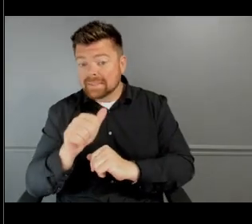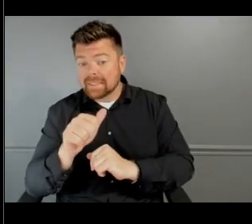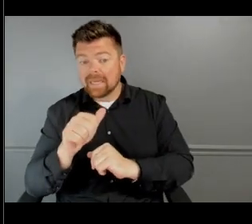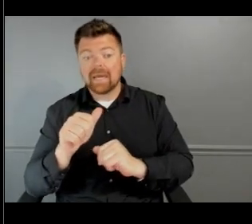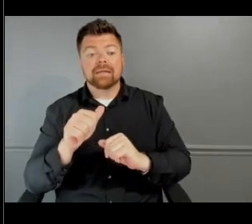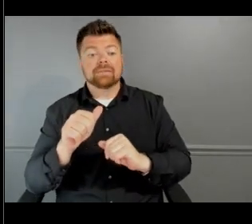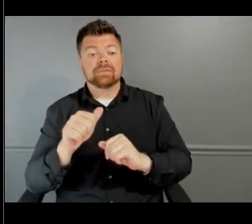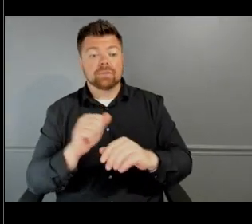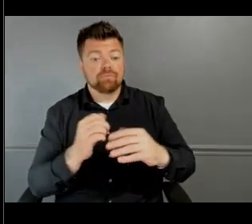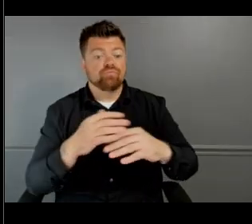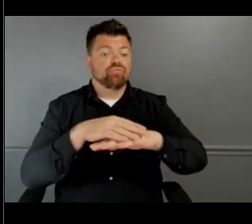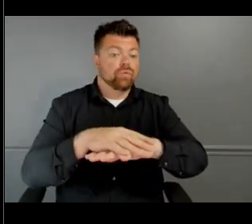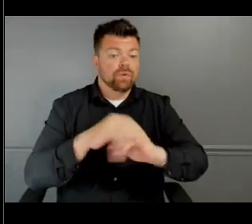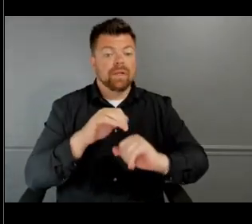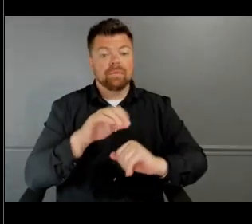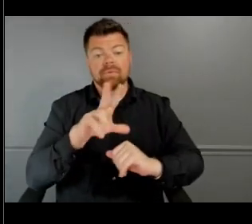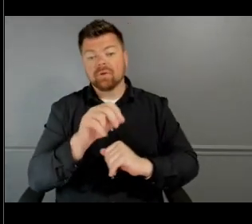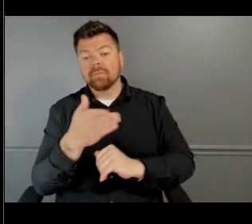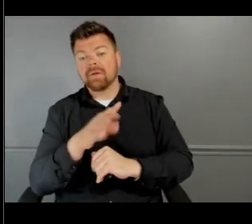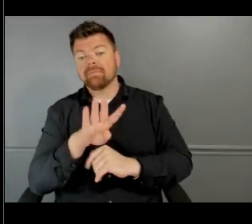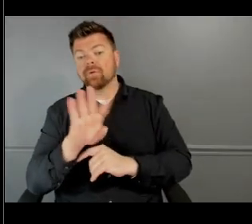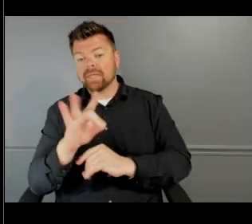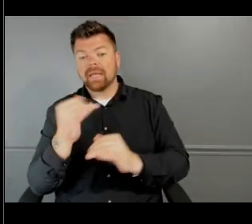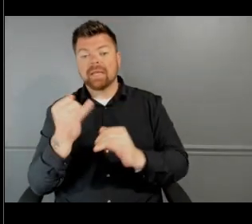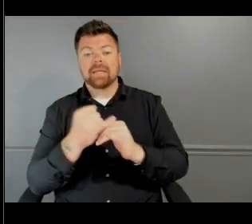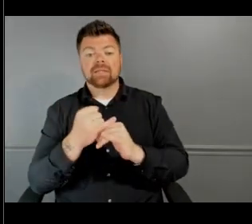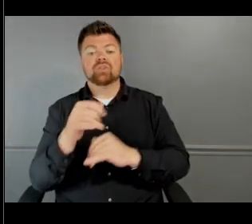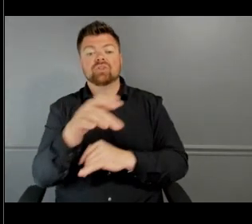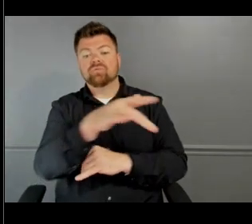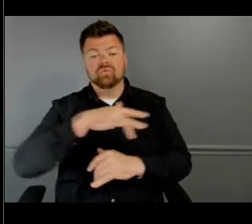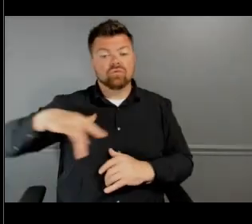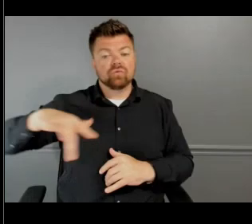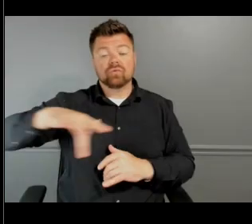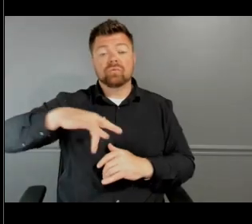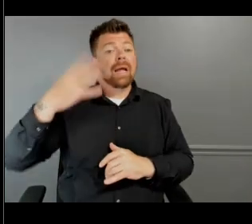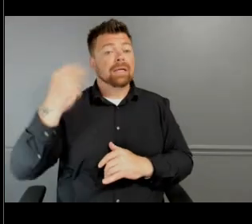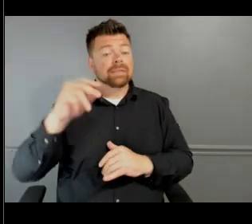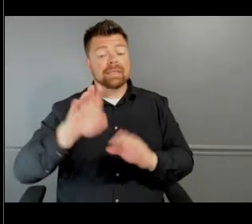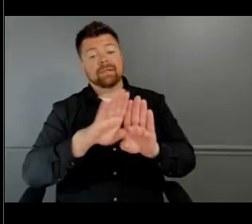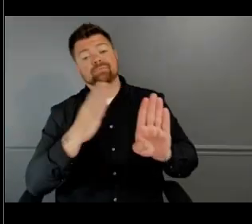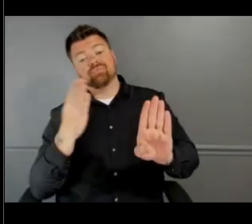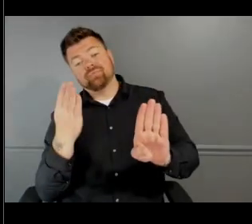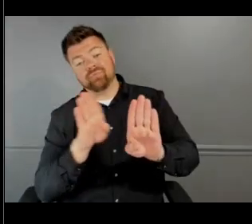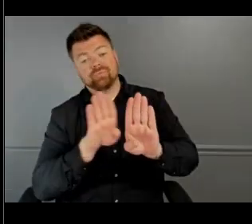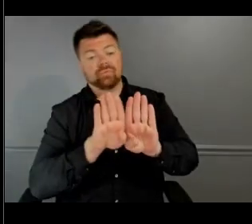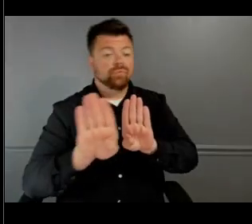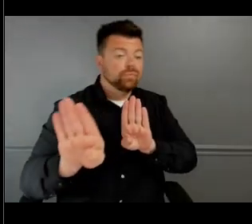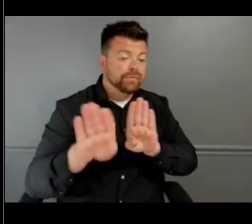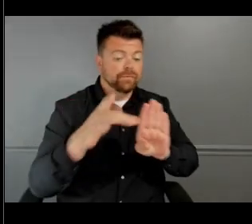48-inch clear floor space outside the swing of the door.